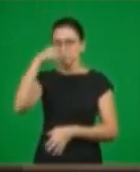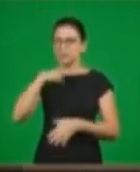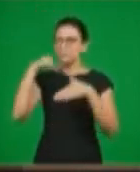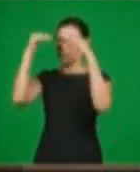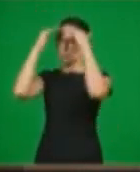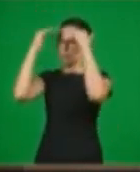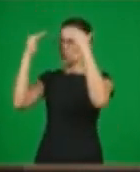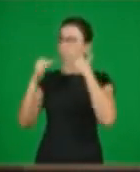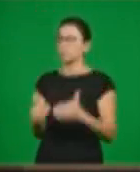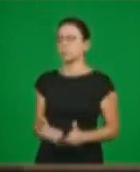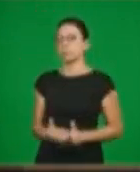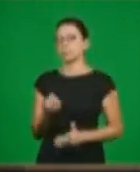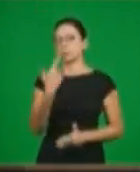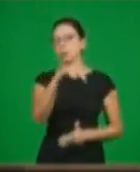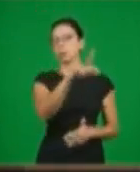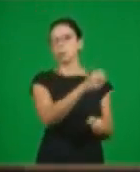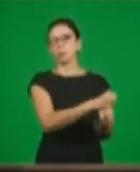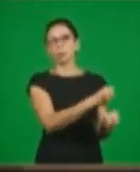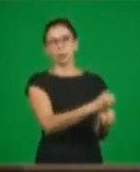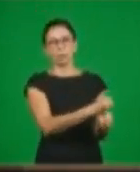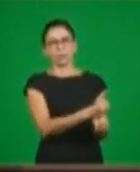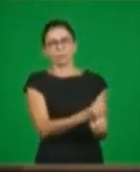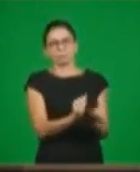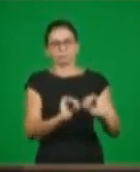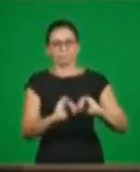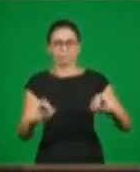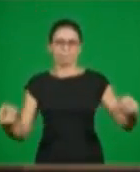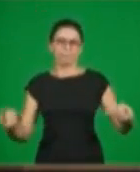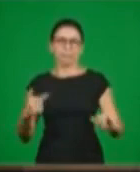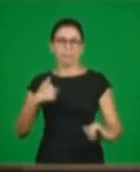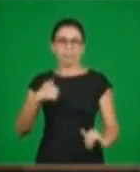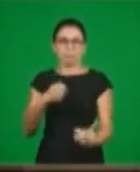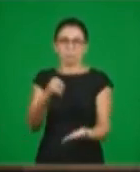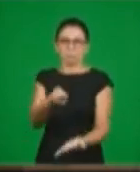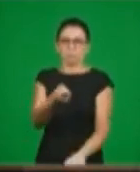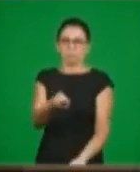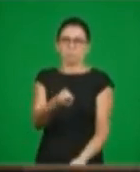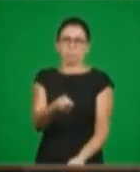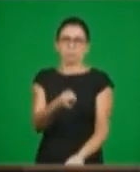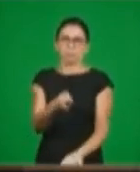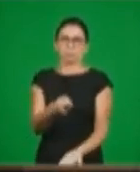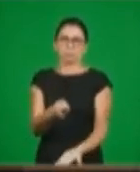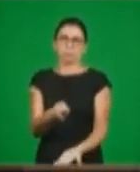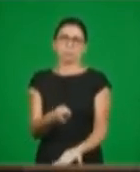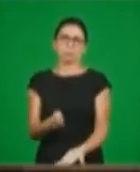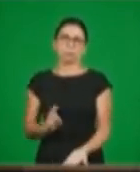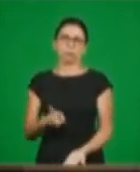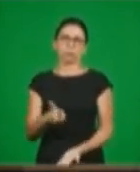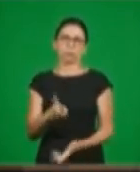If I left that work, it is because I went to one that Jesus actually called me.